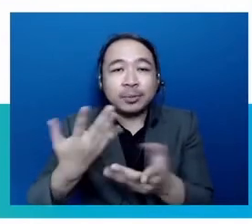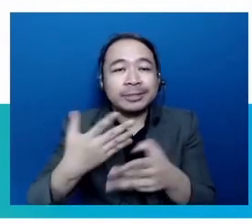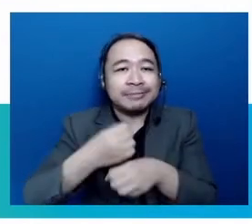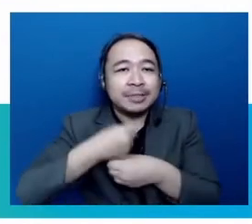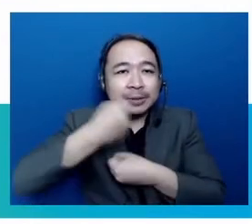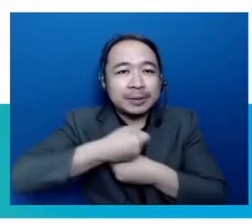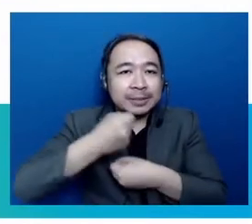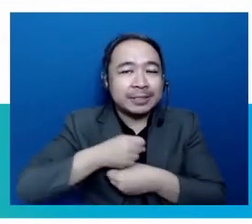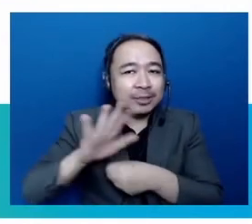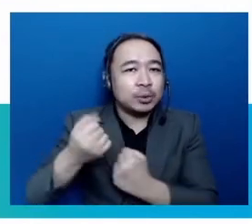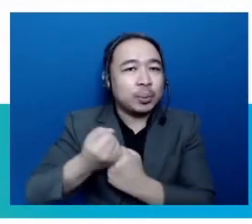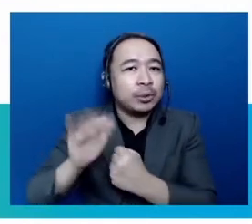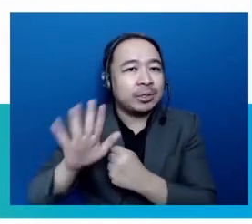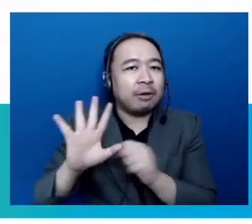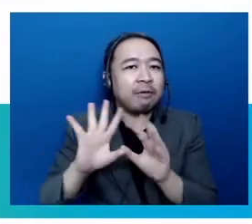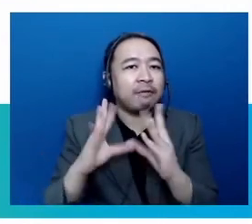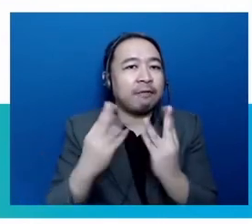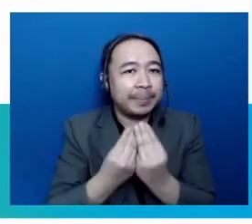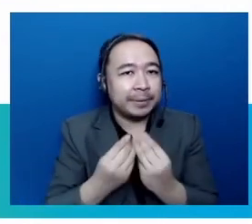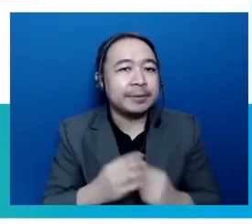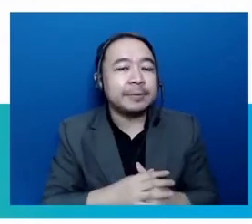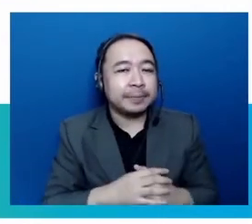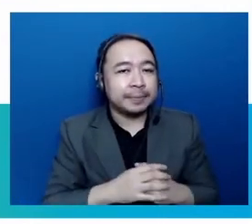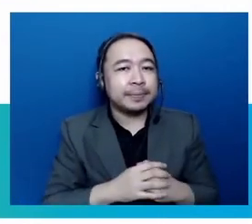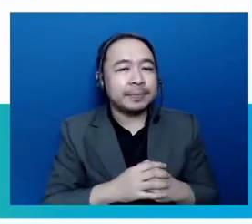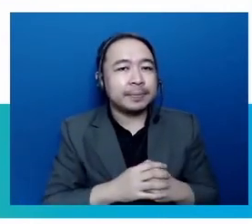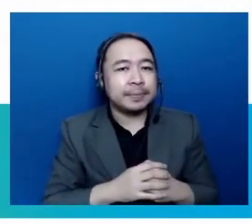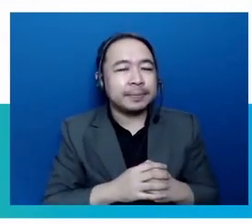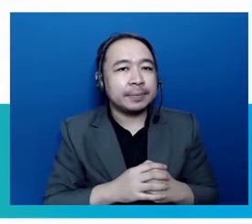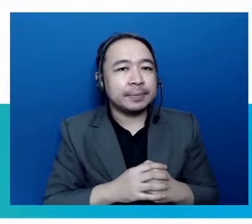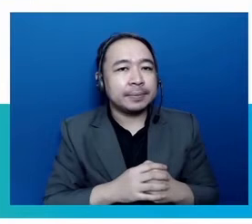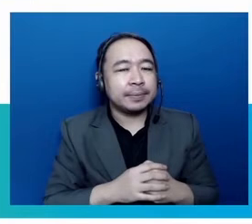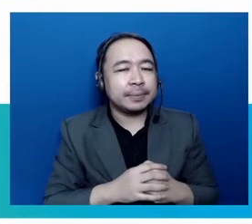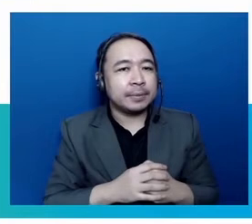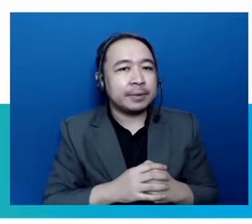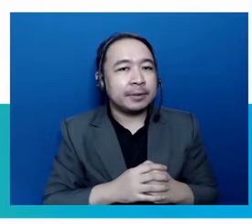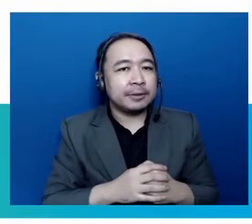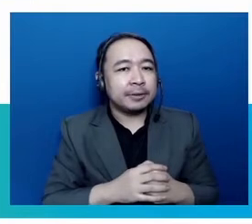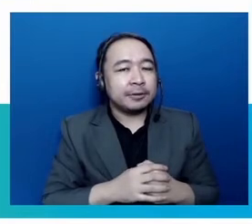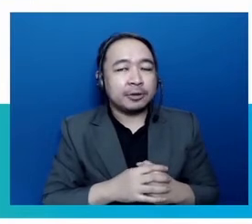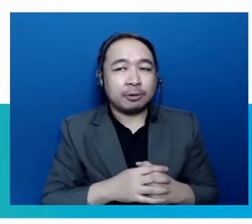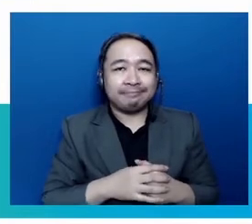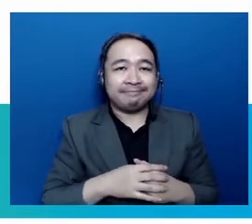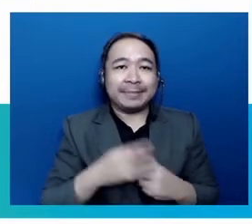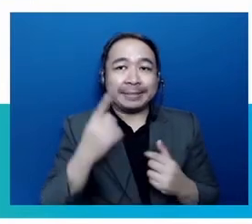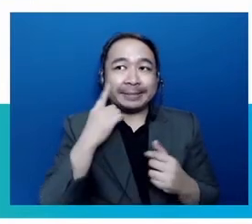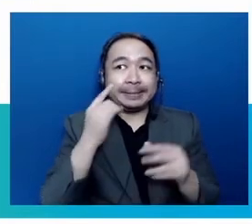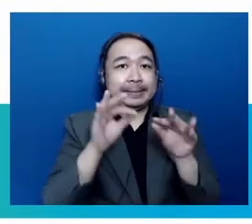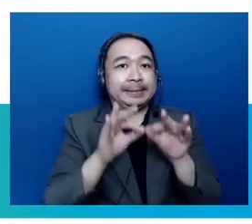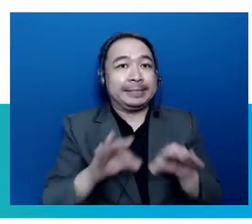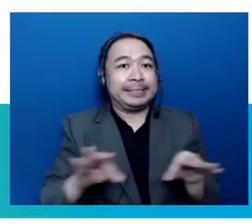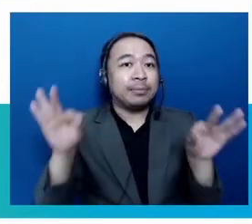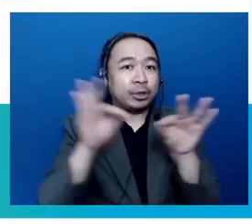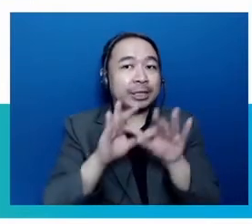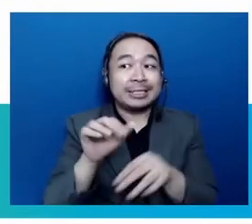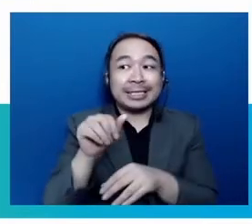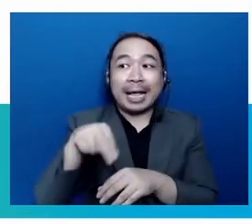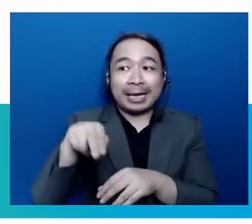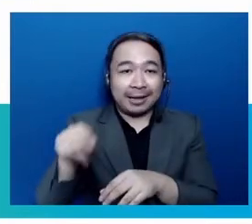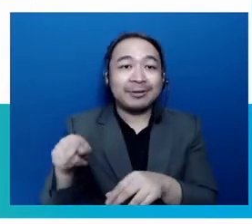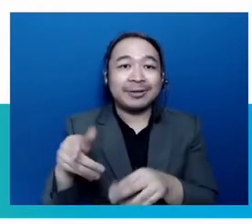their families. So what I do think is important, and Anna said this before, is